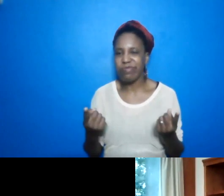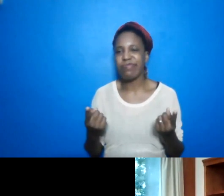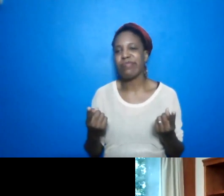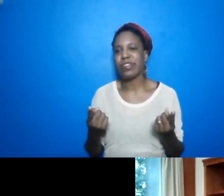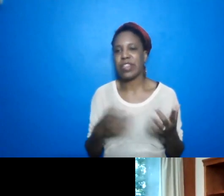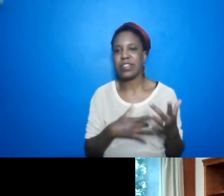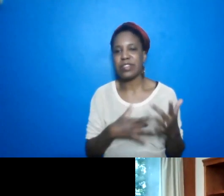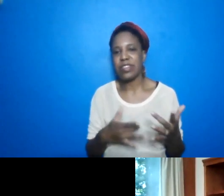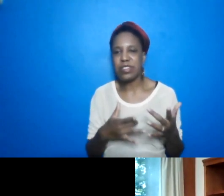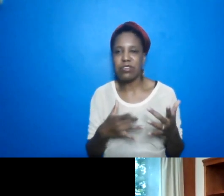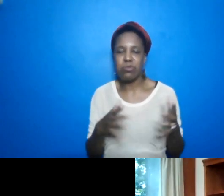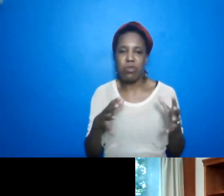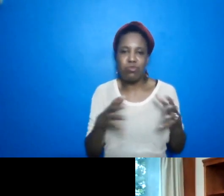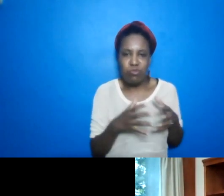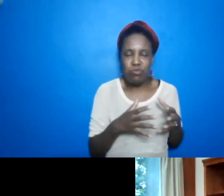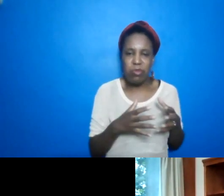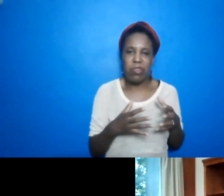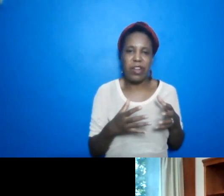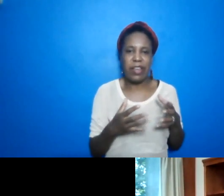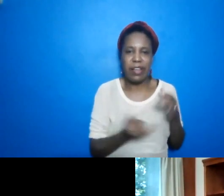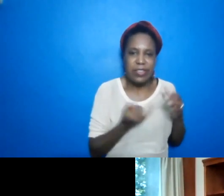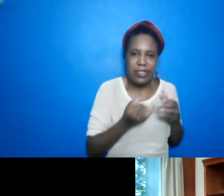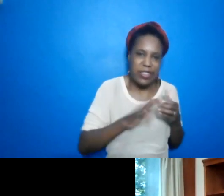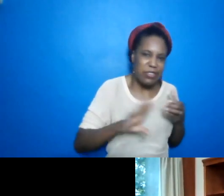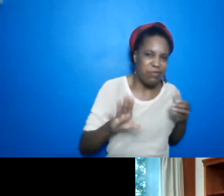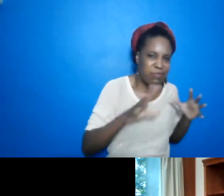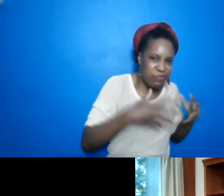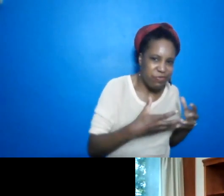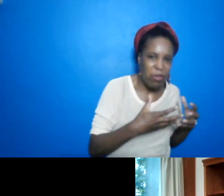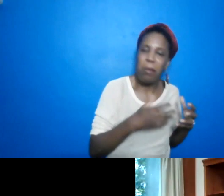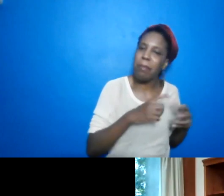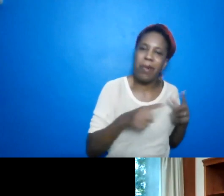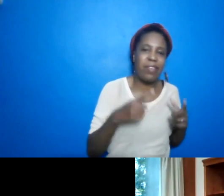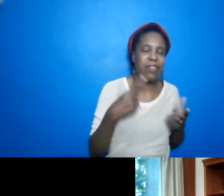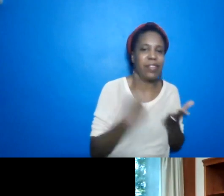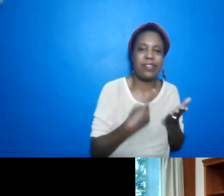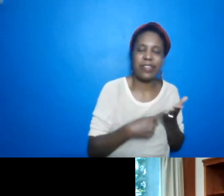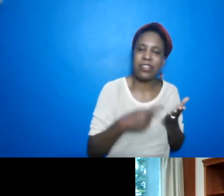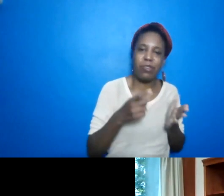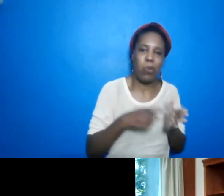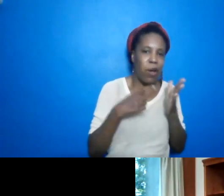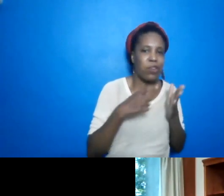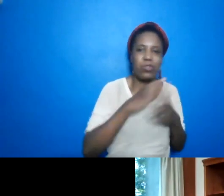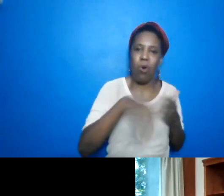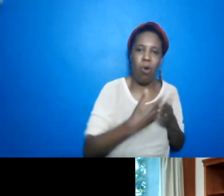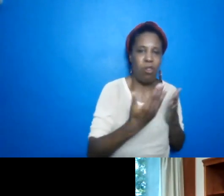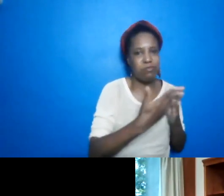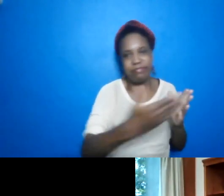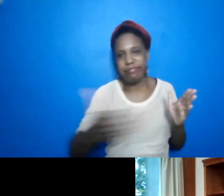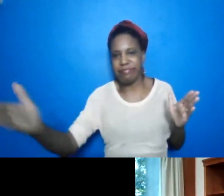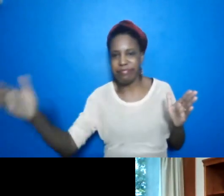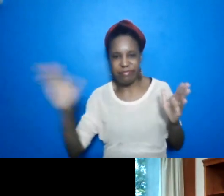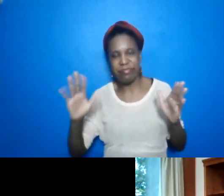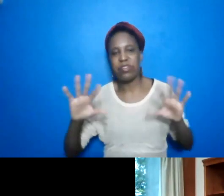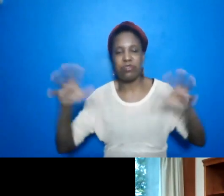marginalized ways, but the conversation requires all of them. Yeah, that's really exciting. And however we can help you get that